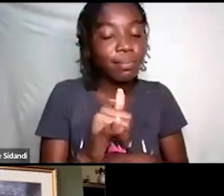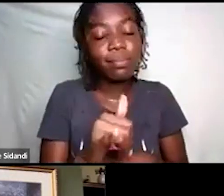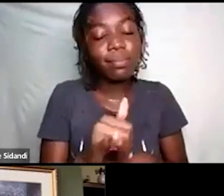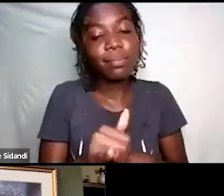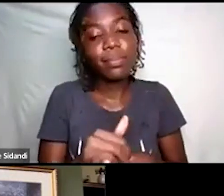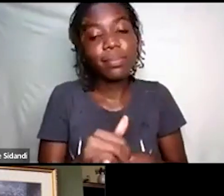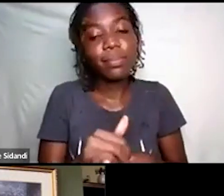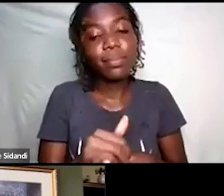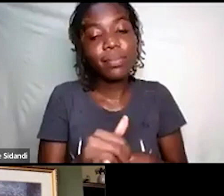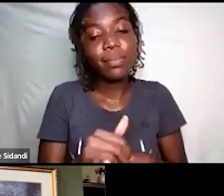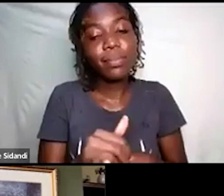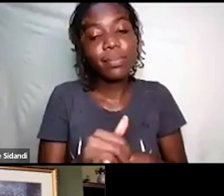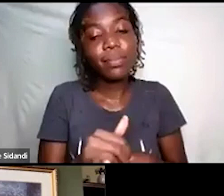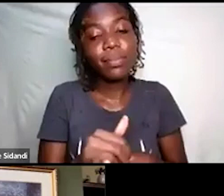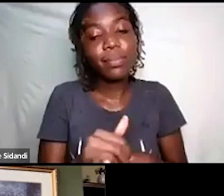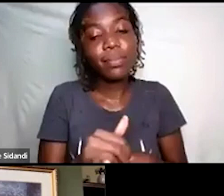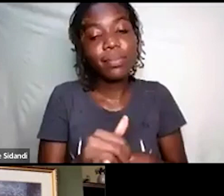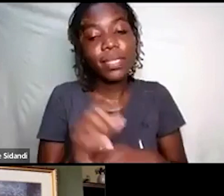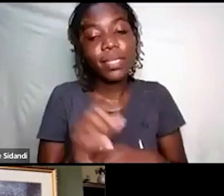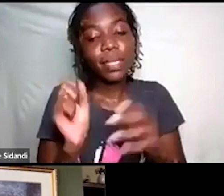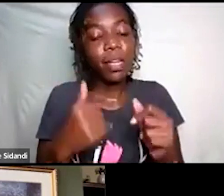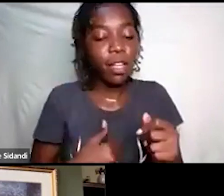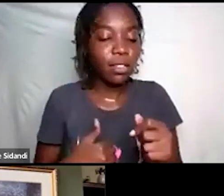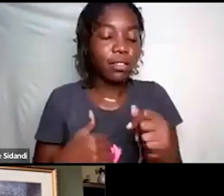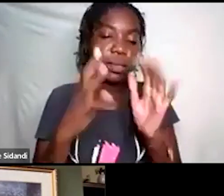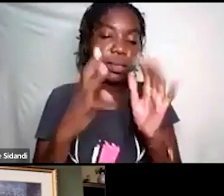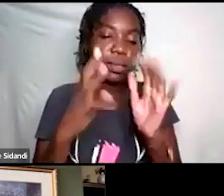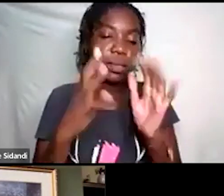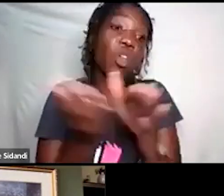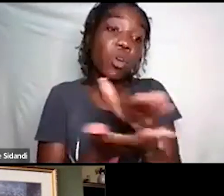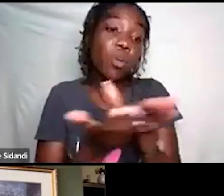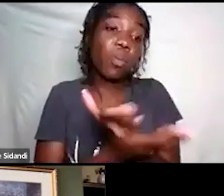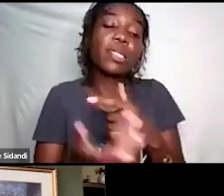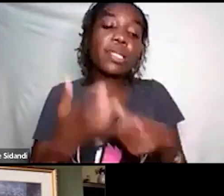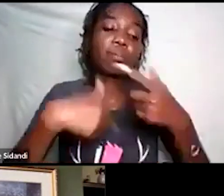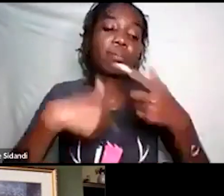financial document that are coming to your table. You cannot question